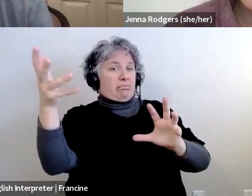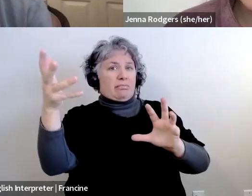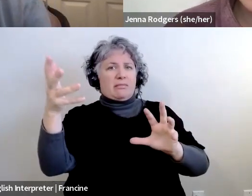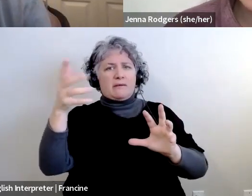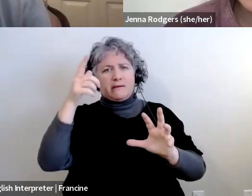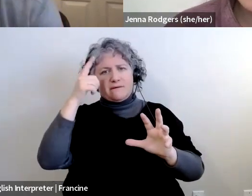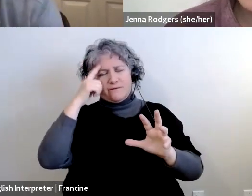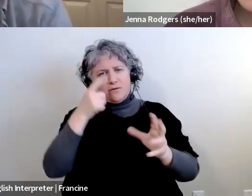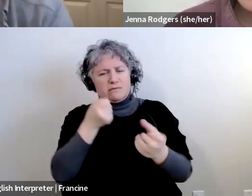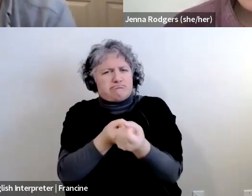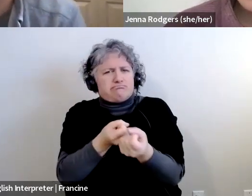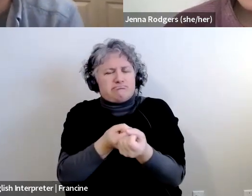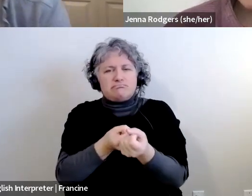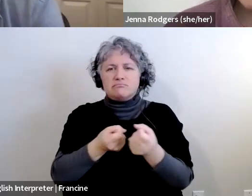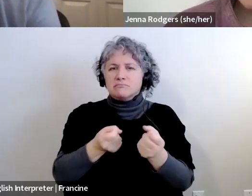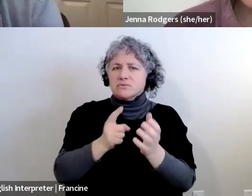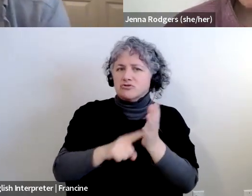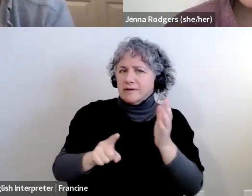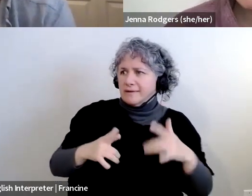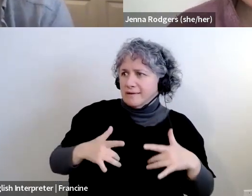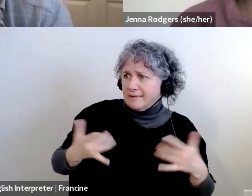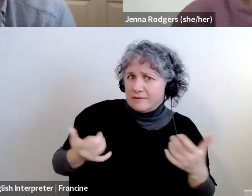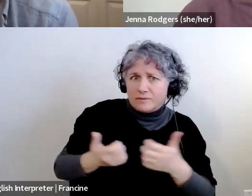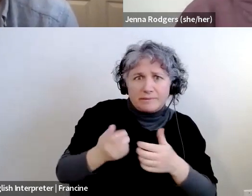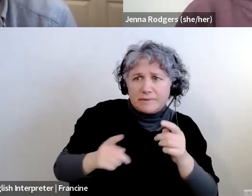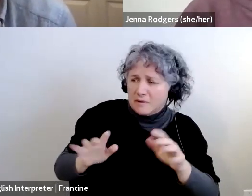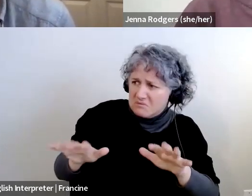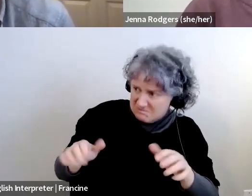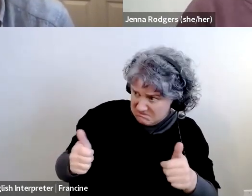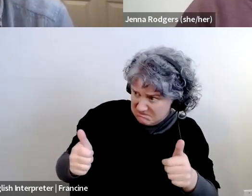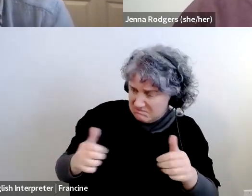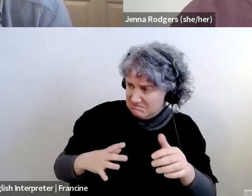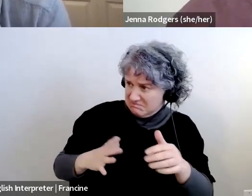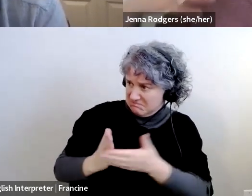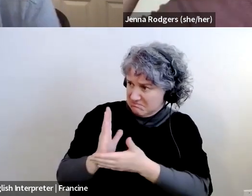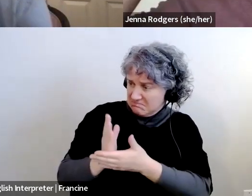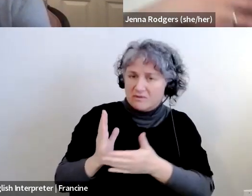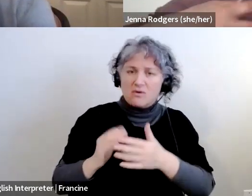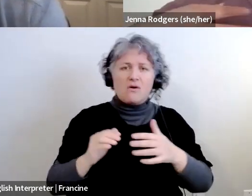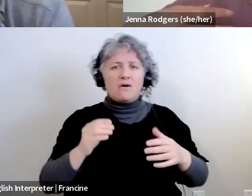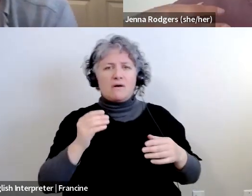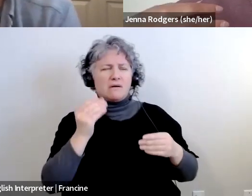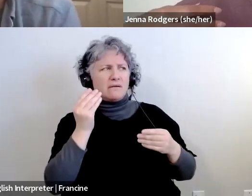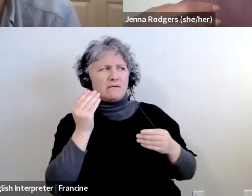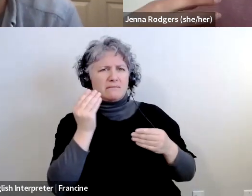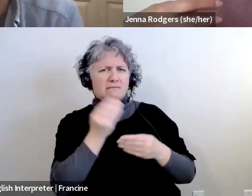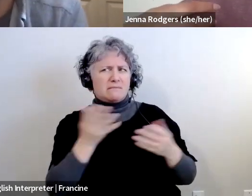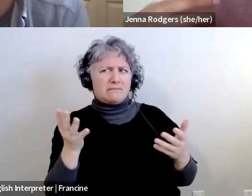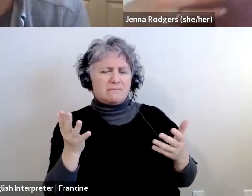folks and creating connections, or offering support before issues arise, are a way to make